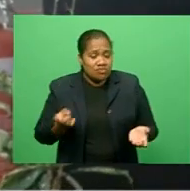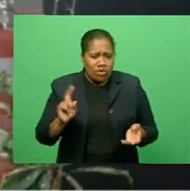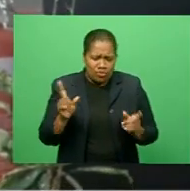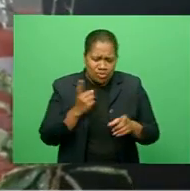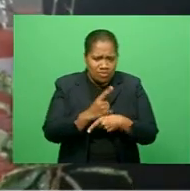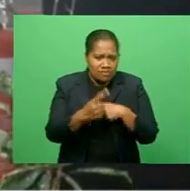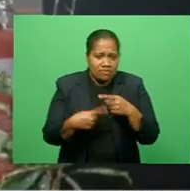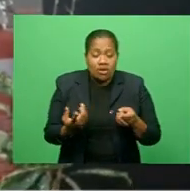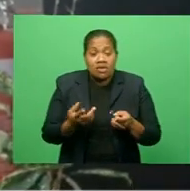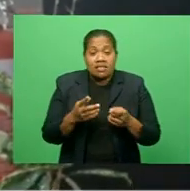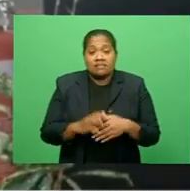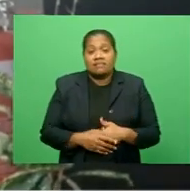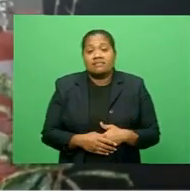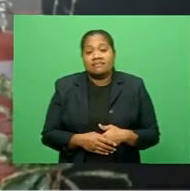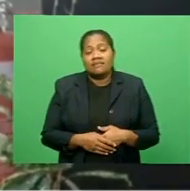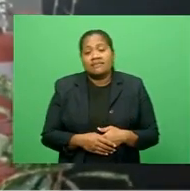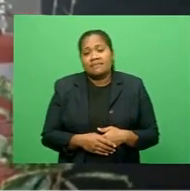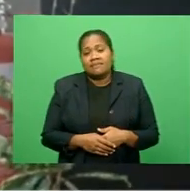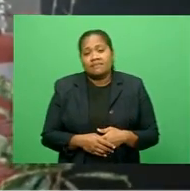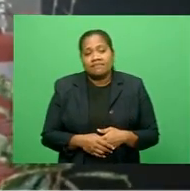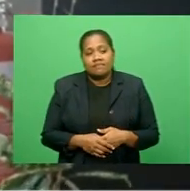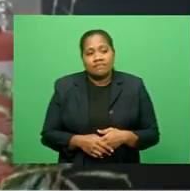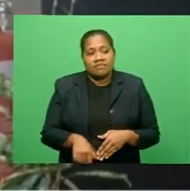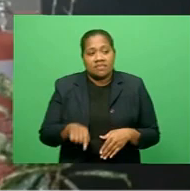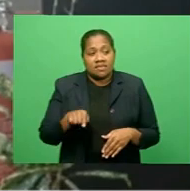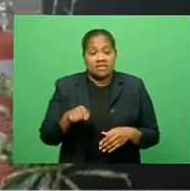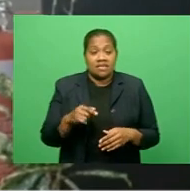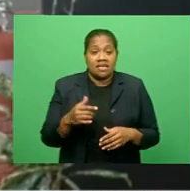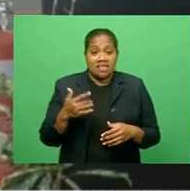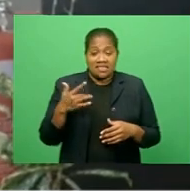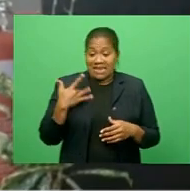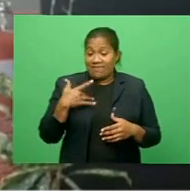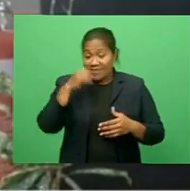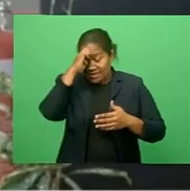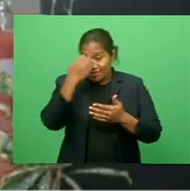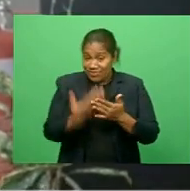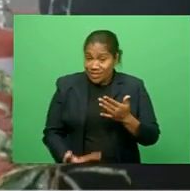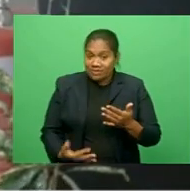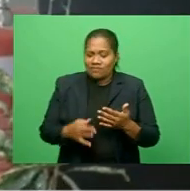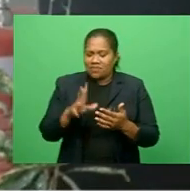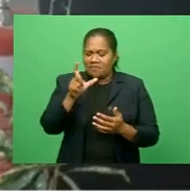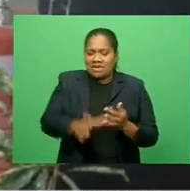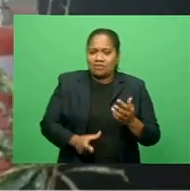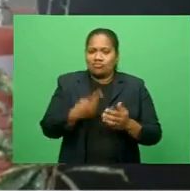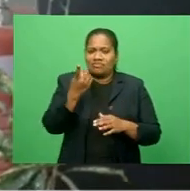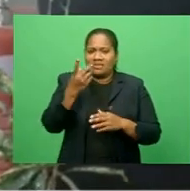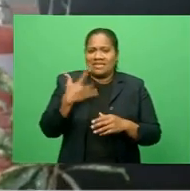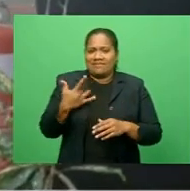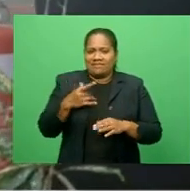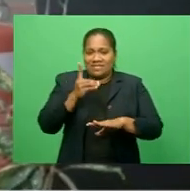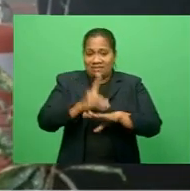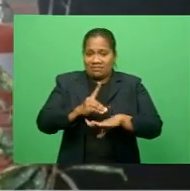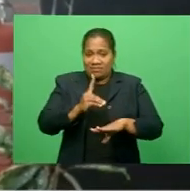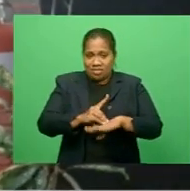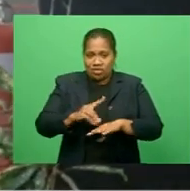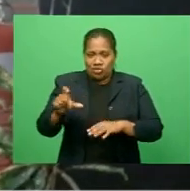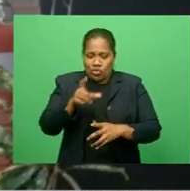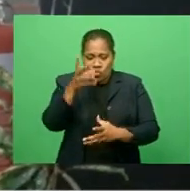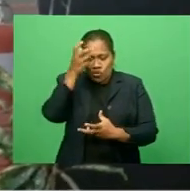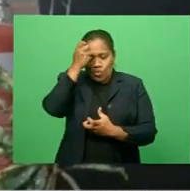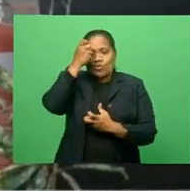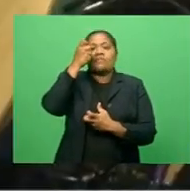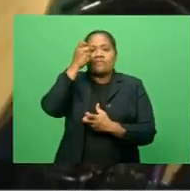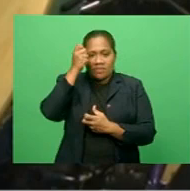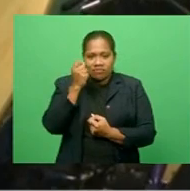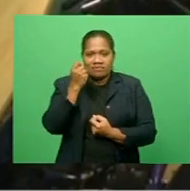unique lived experiences of persons living with disabilities is taken into account, and that can only be done